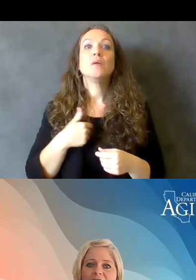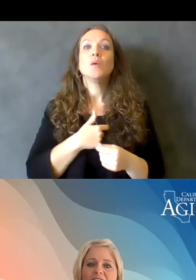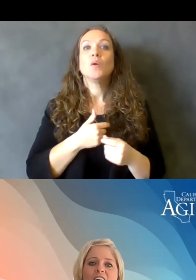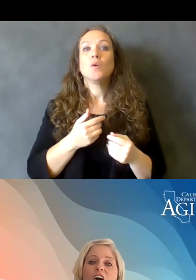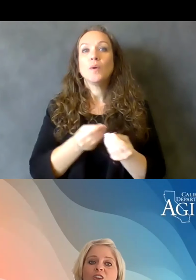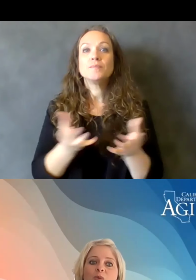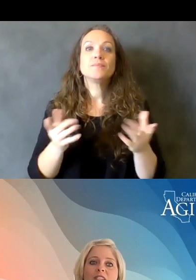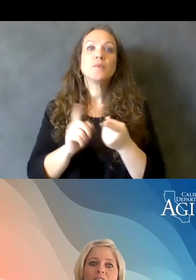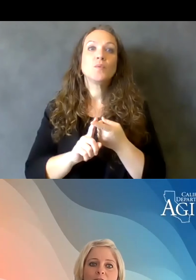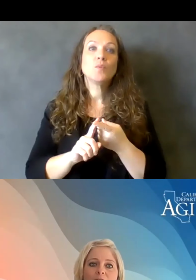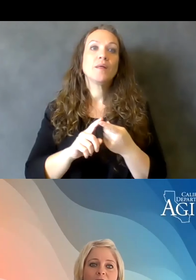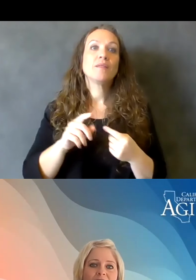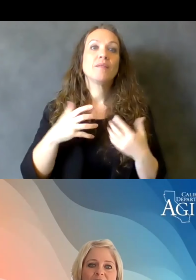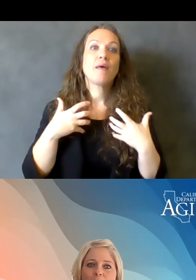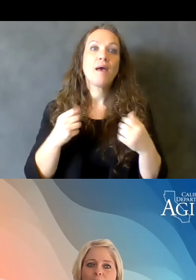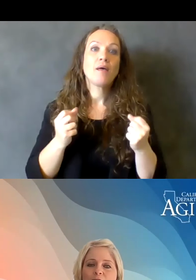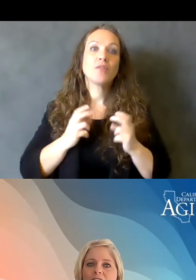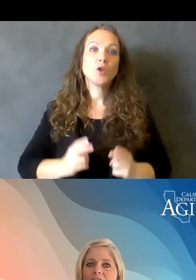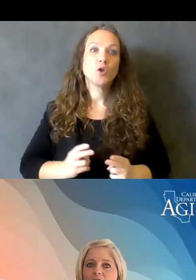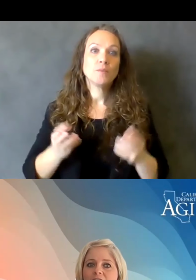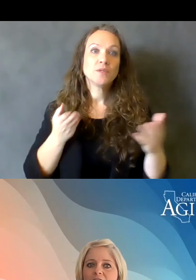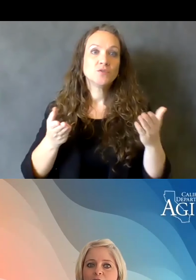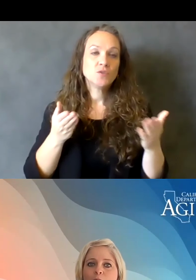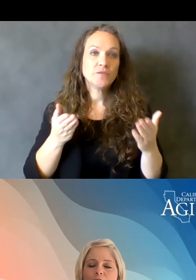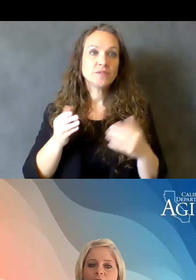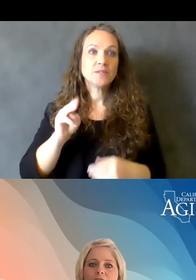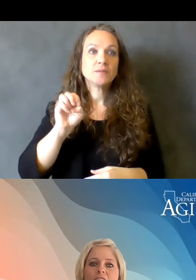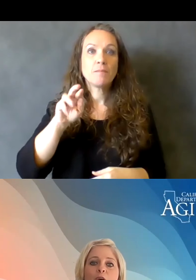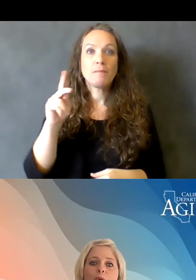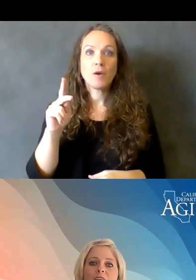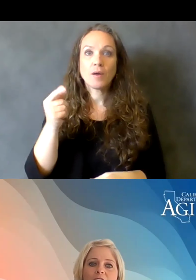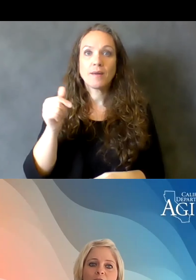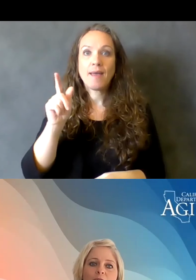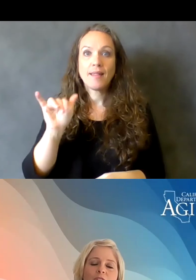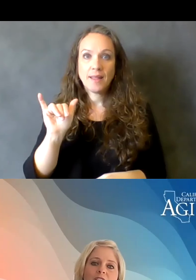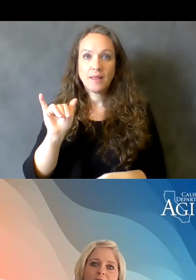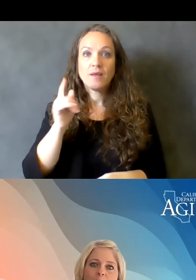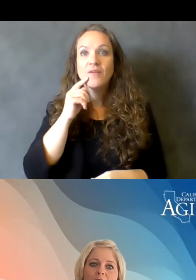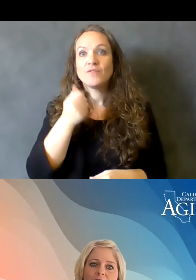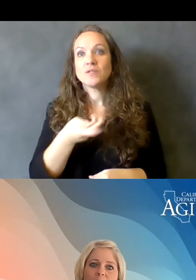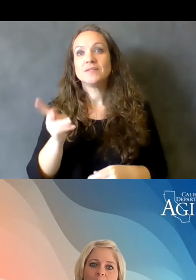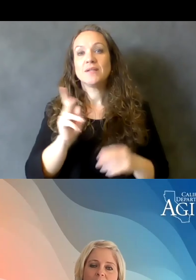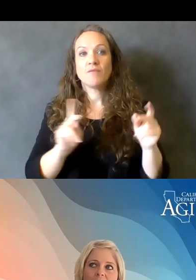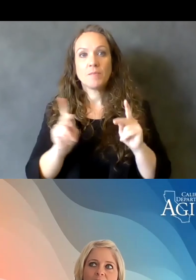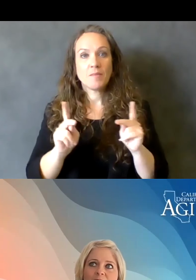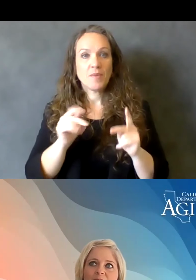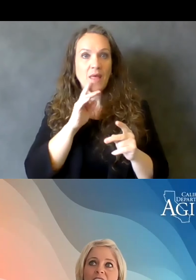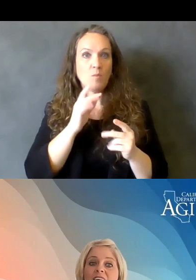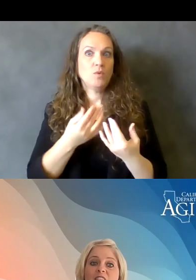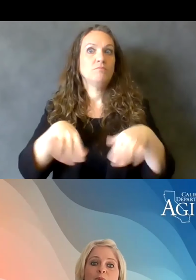Mark Galley, along with several of our key stakeholders and legislative partners who are integral to the development of the